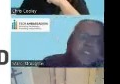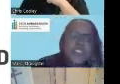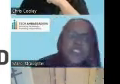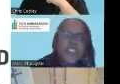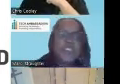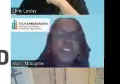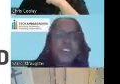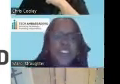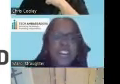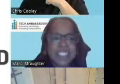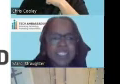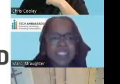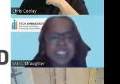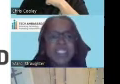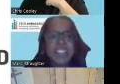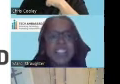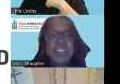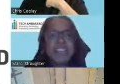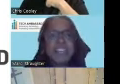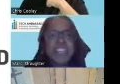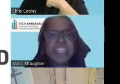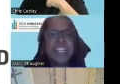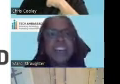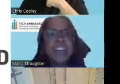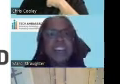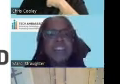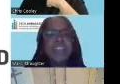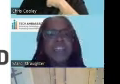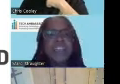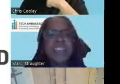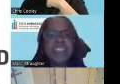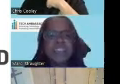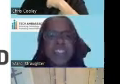Like with your passwords, be